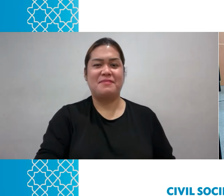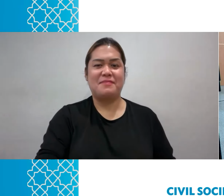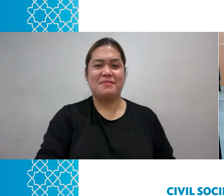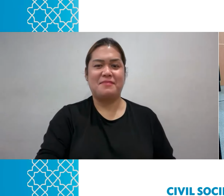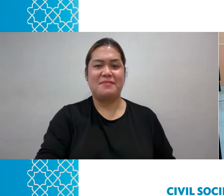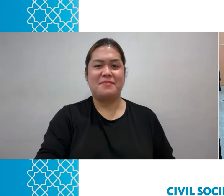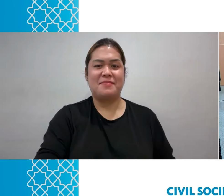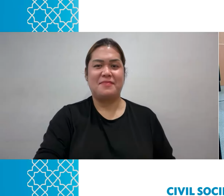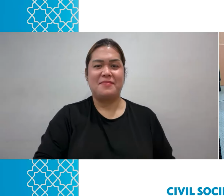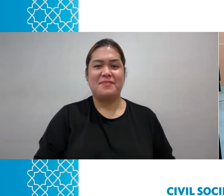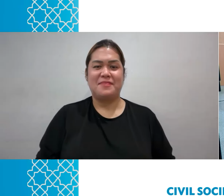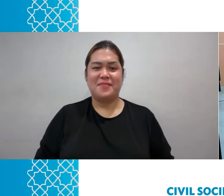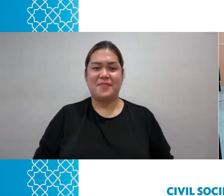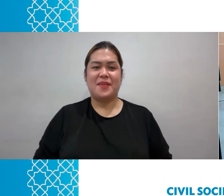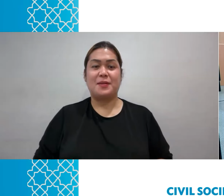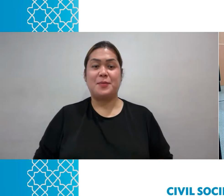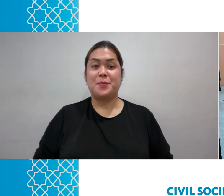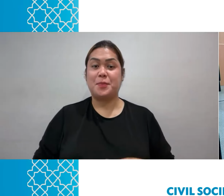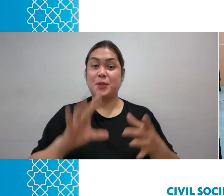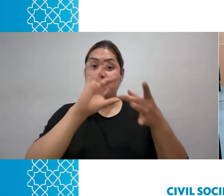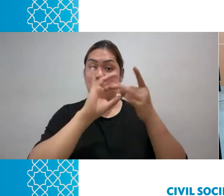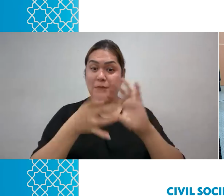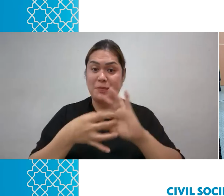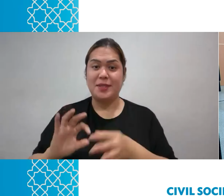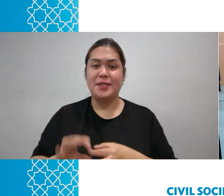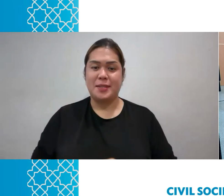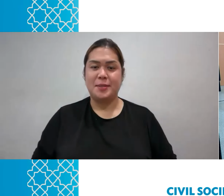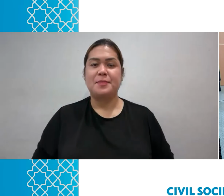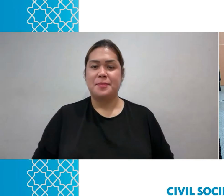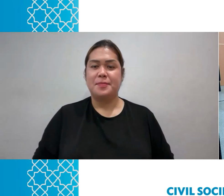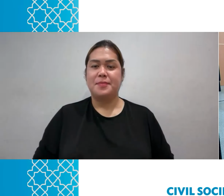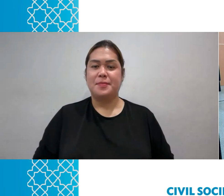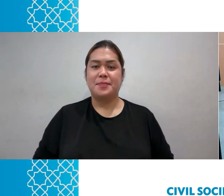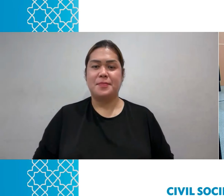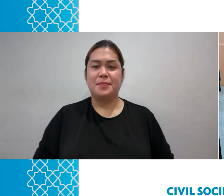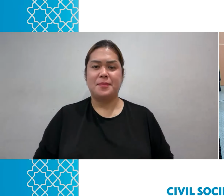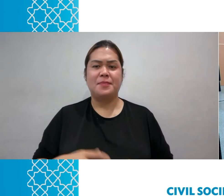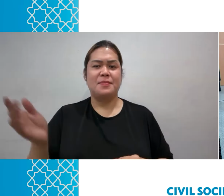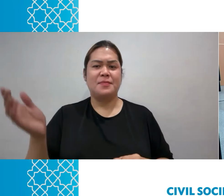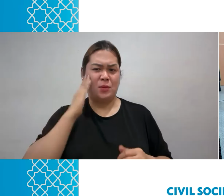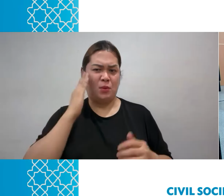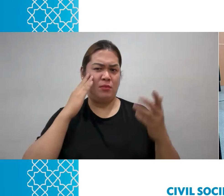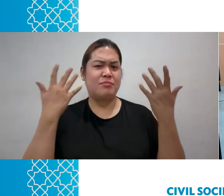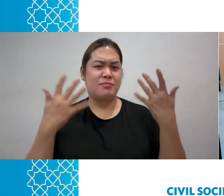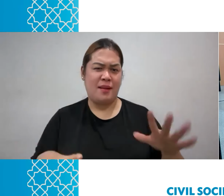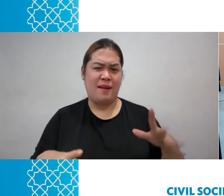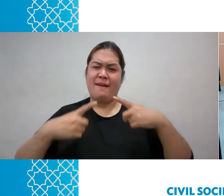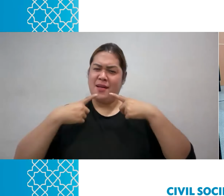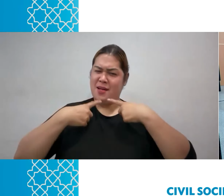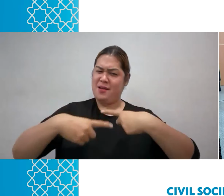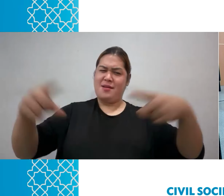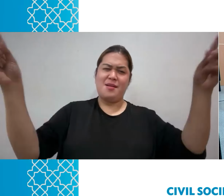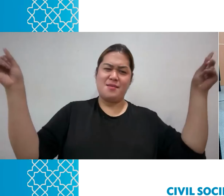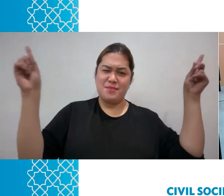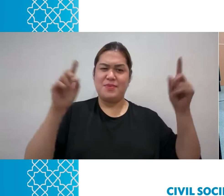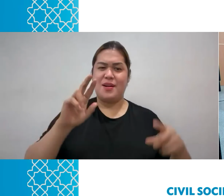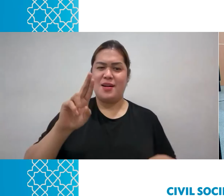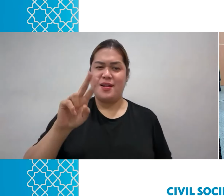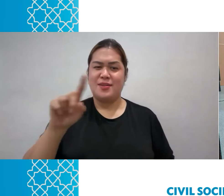if you have already tried the famous Uzbek dish of plav, if you have already tried this dish, please stand